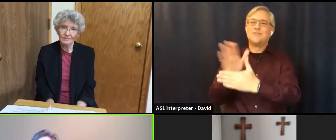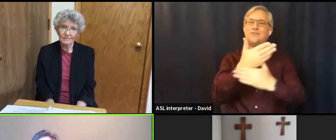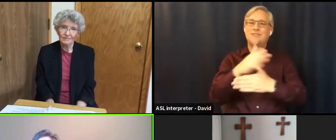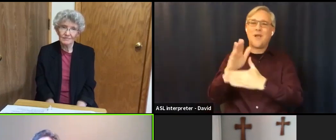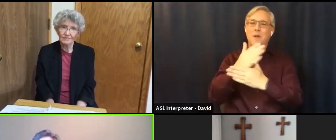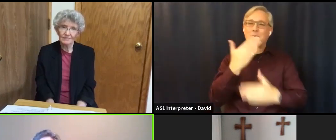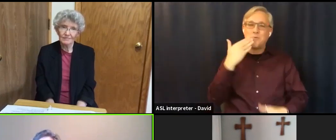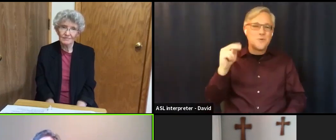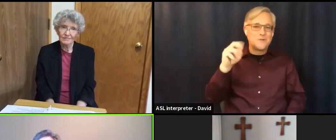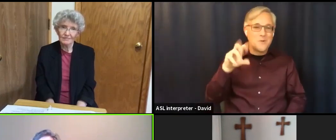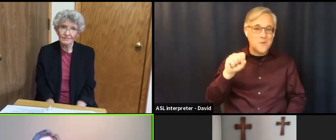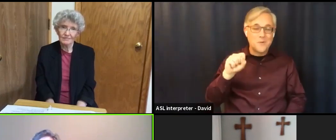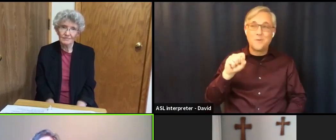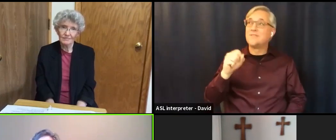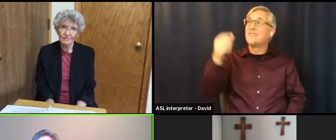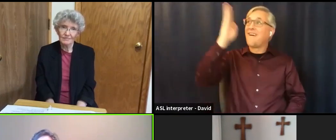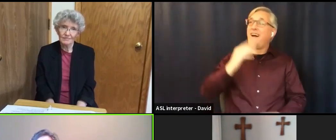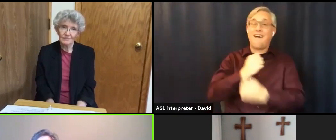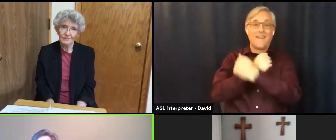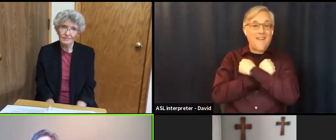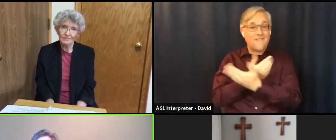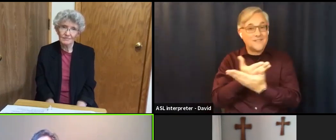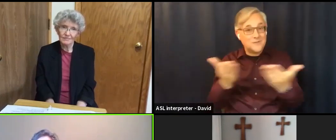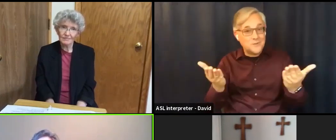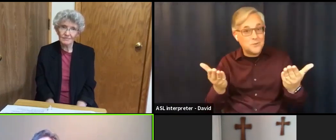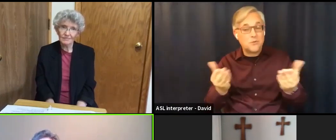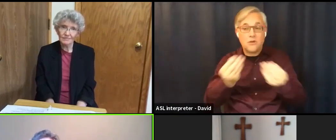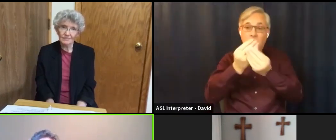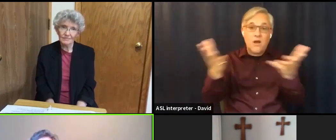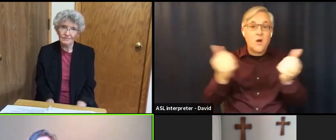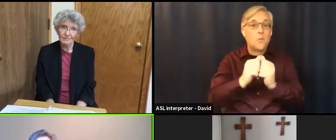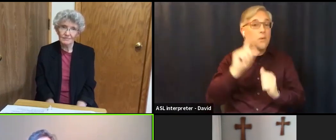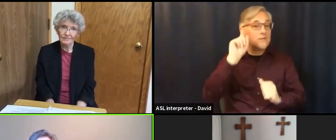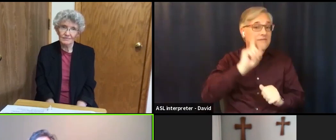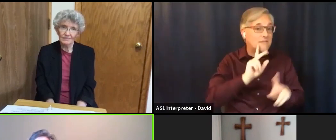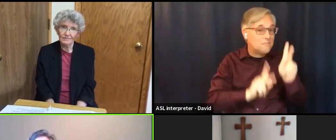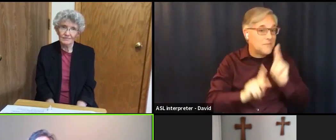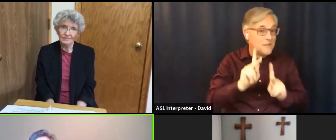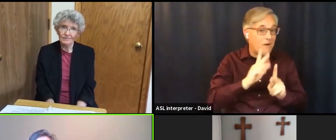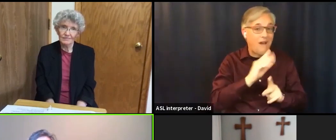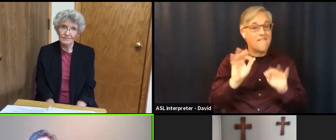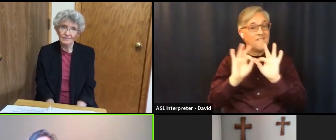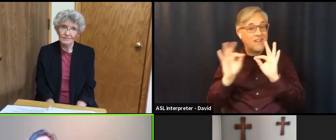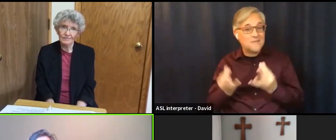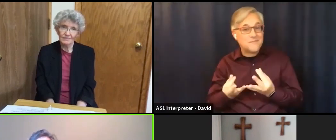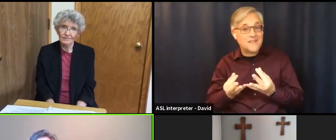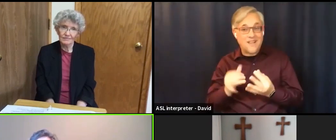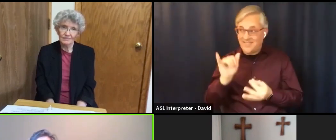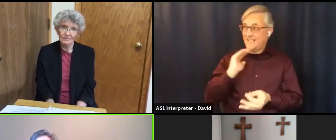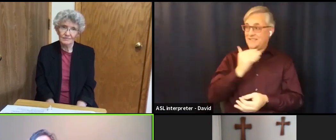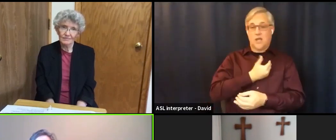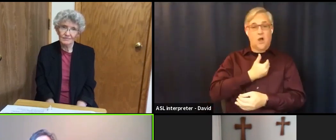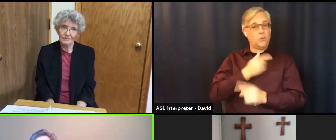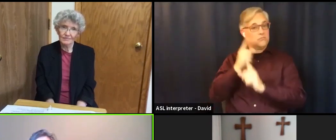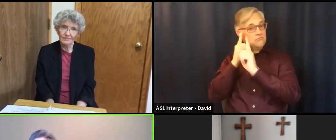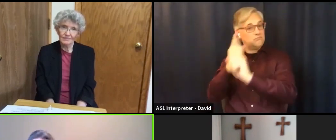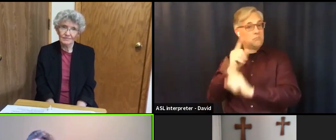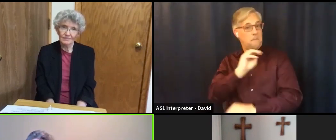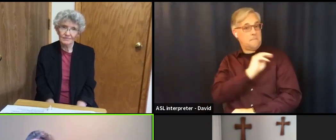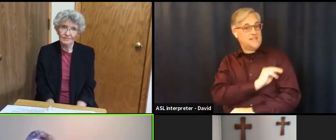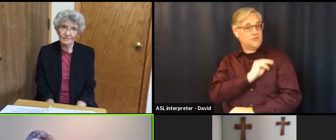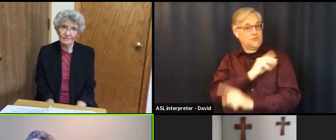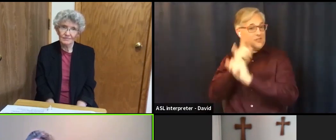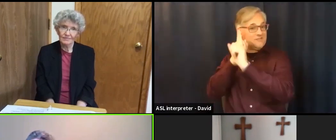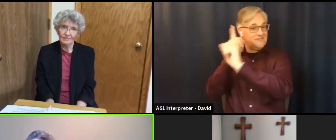love with deaf people and their families. That's our mission. That's what God asks us to do and to be